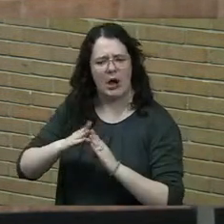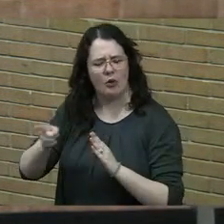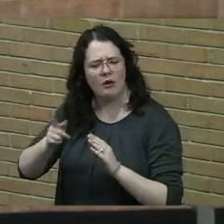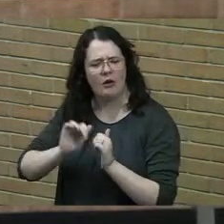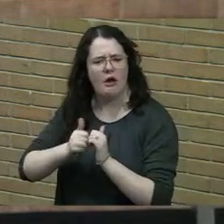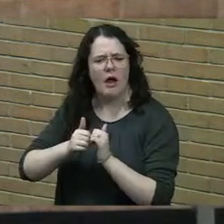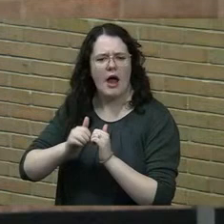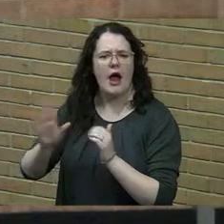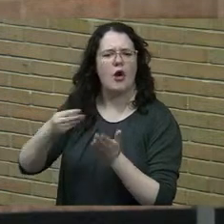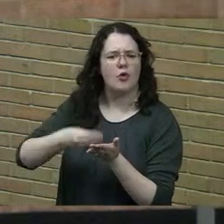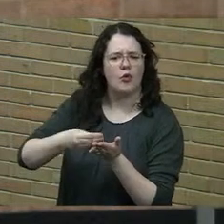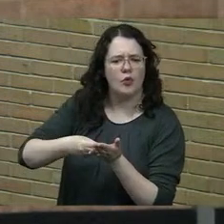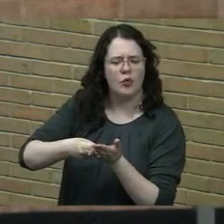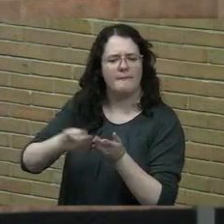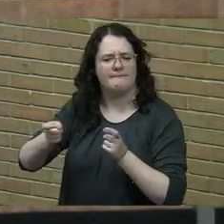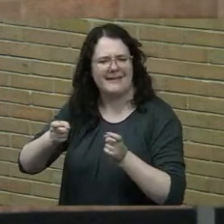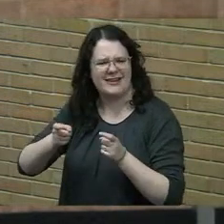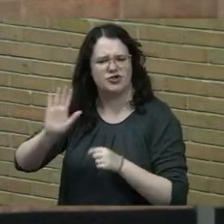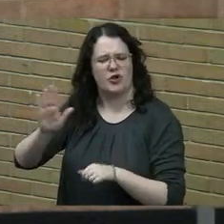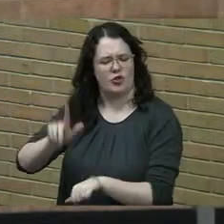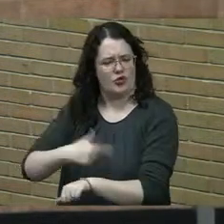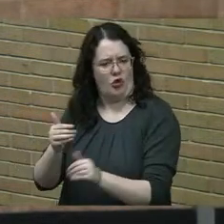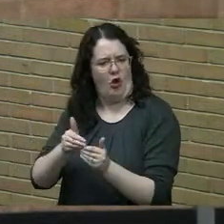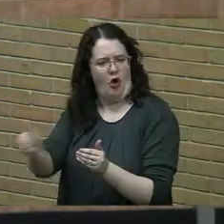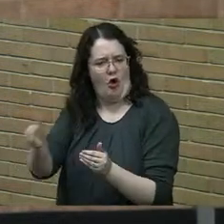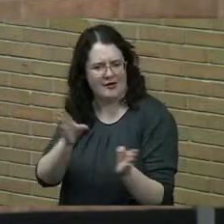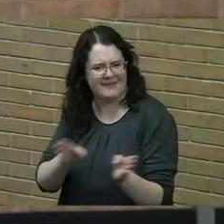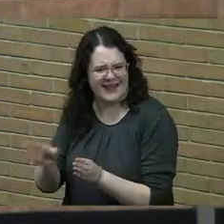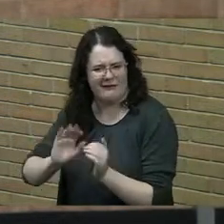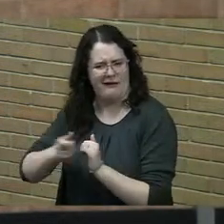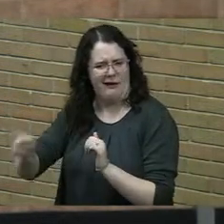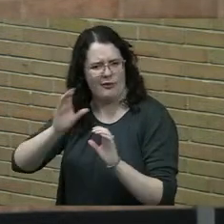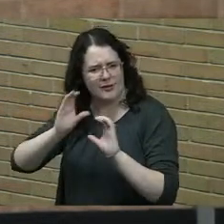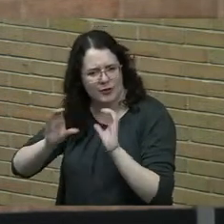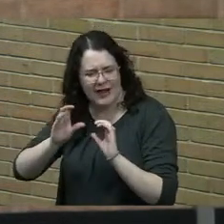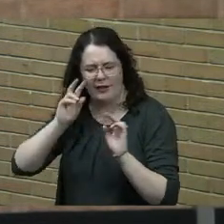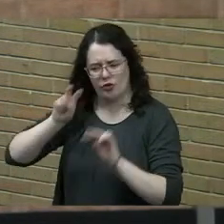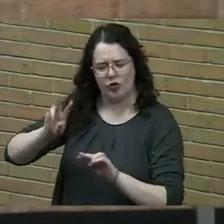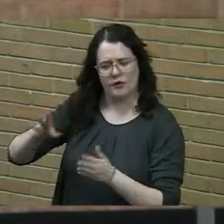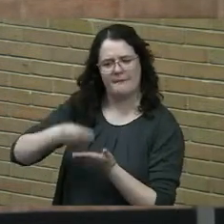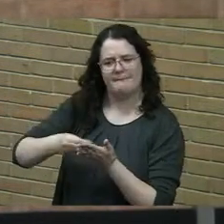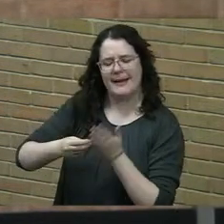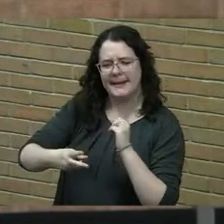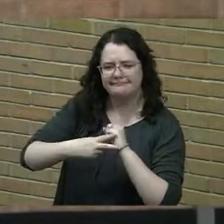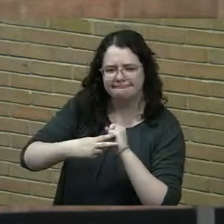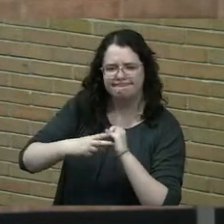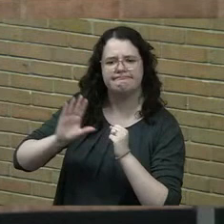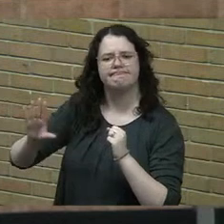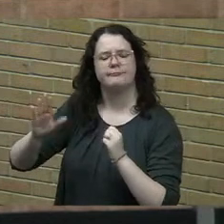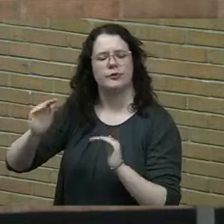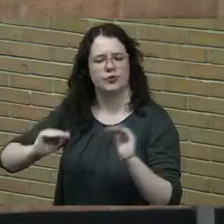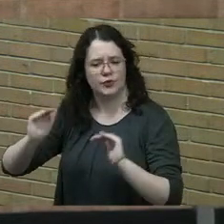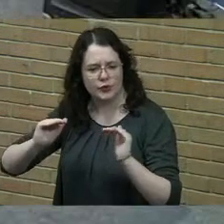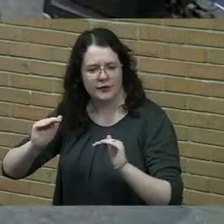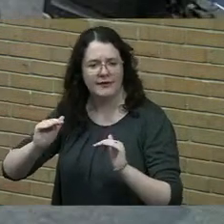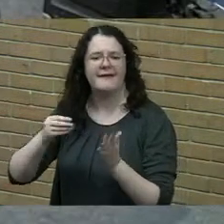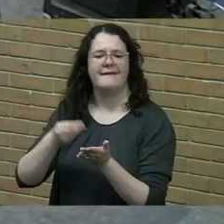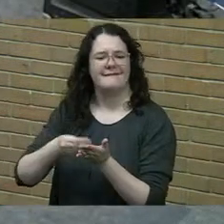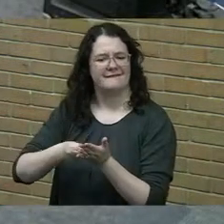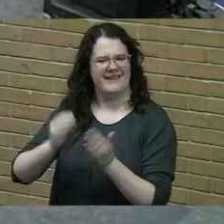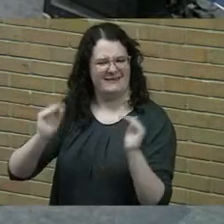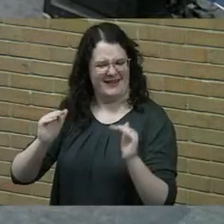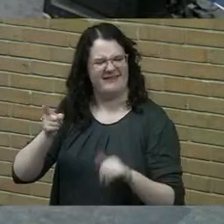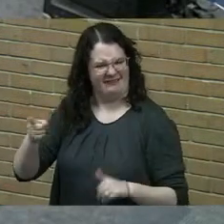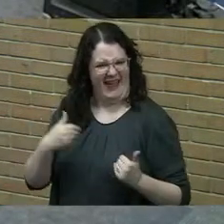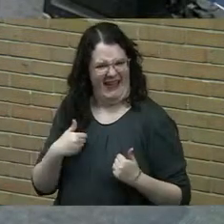communicating their long-term plans, looking at their reserves, their fund balance. And as you know, the town does have a fund balance plan